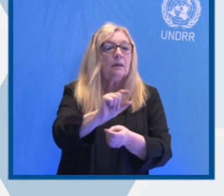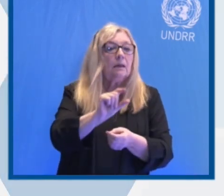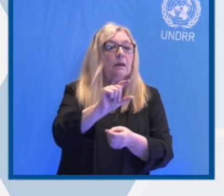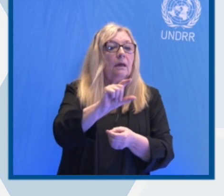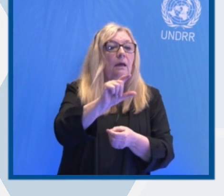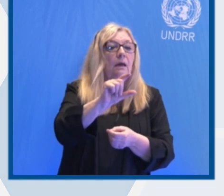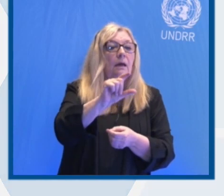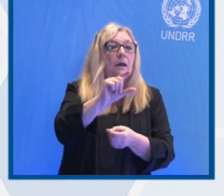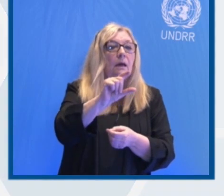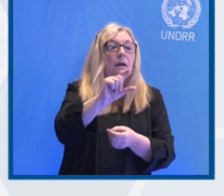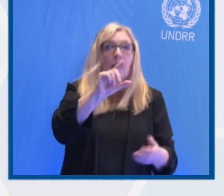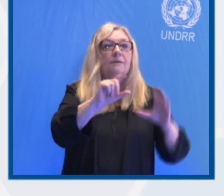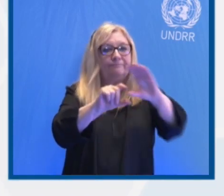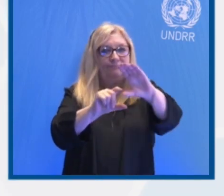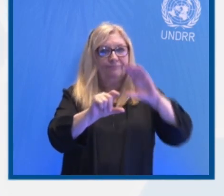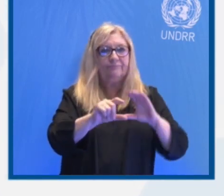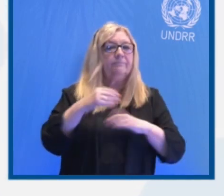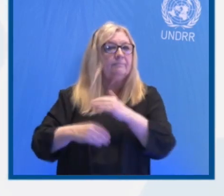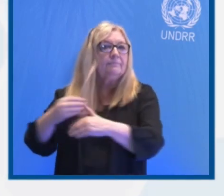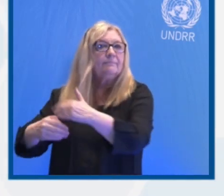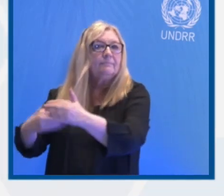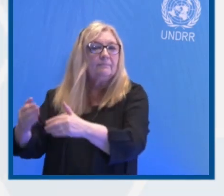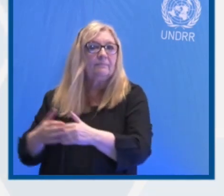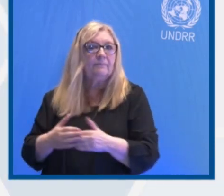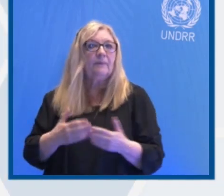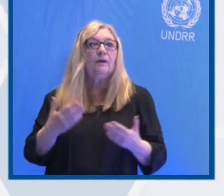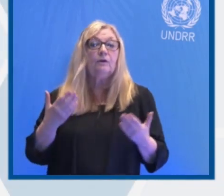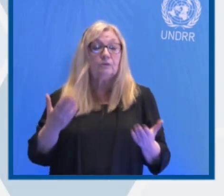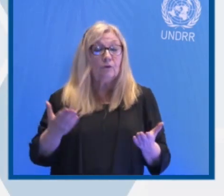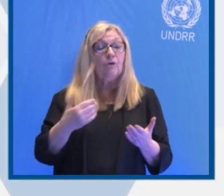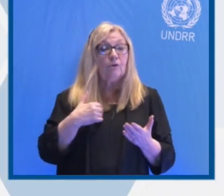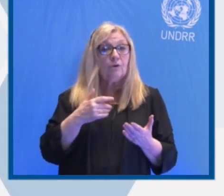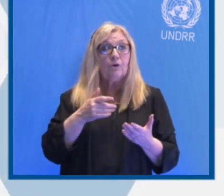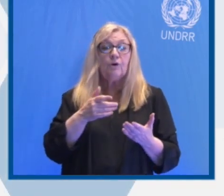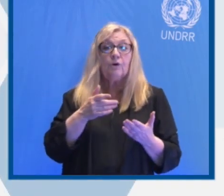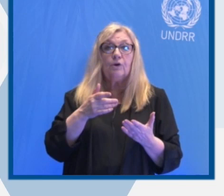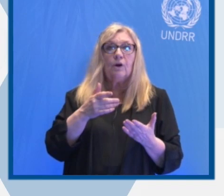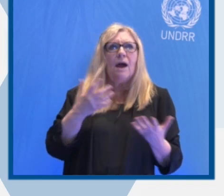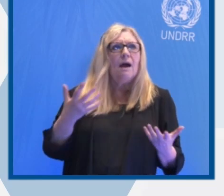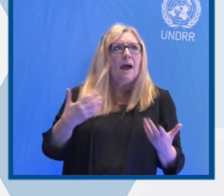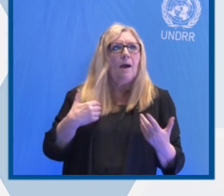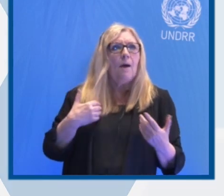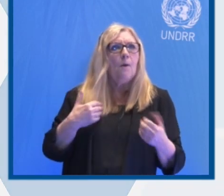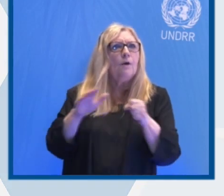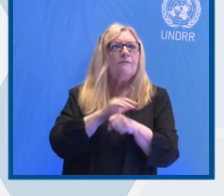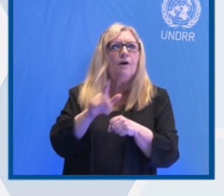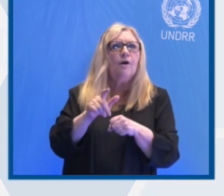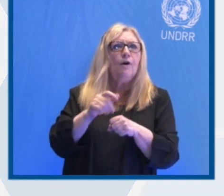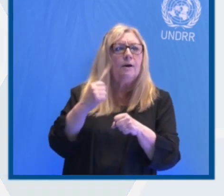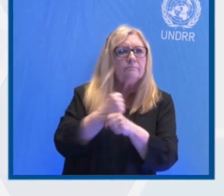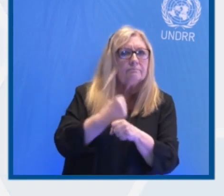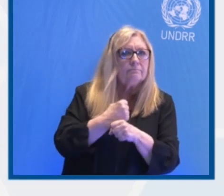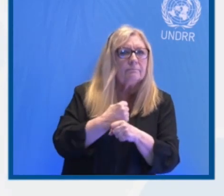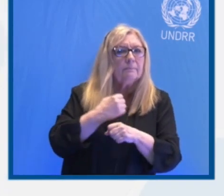these infrastructure initiatives. So whatever it is that they're supposed to protect, you can actually insure the performance of them, and that's